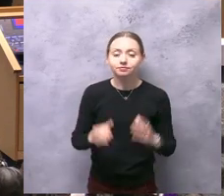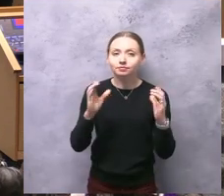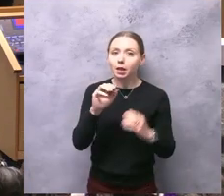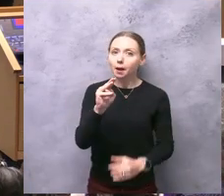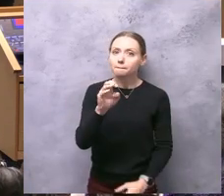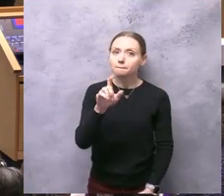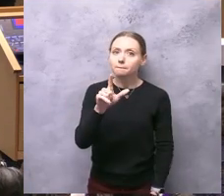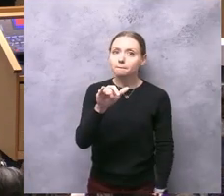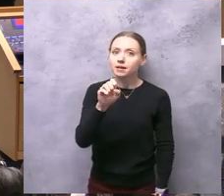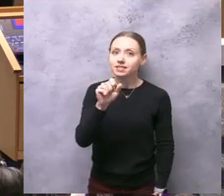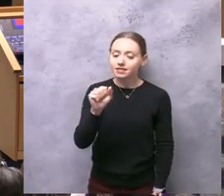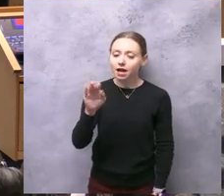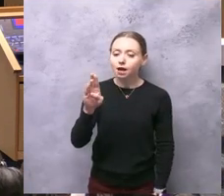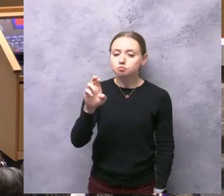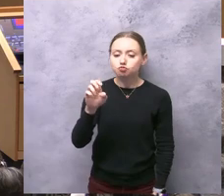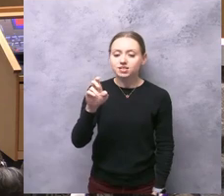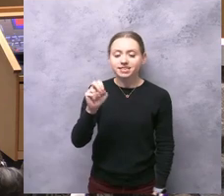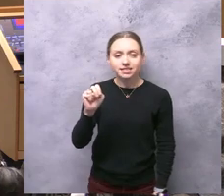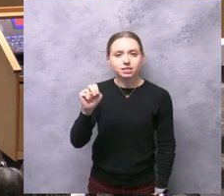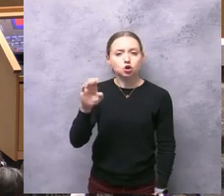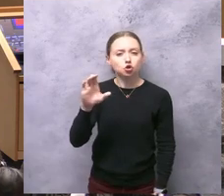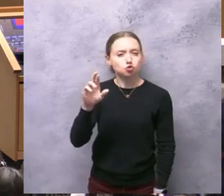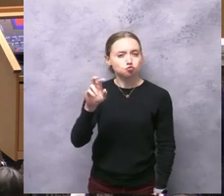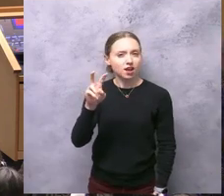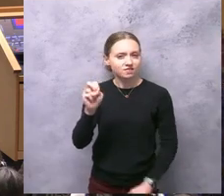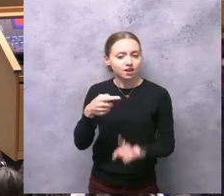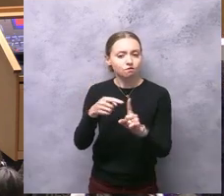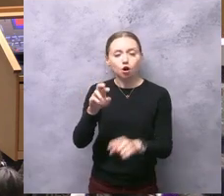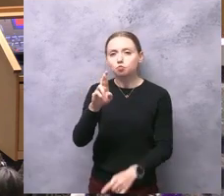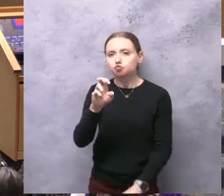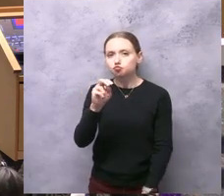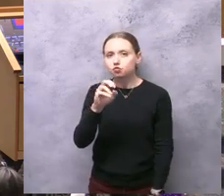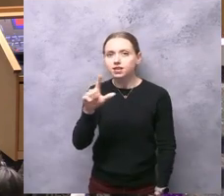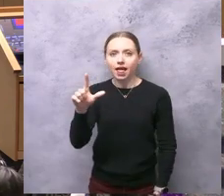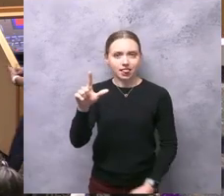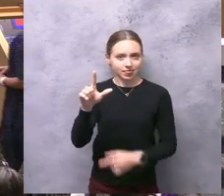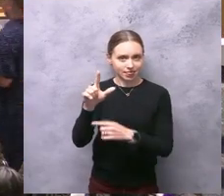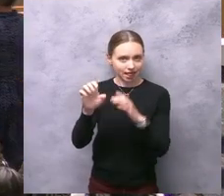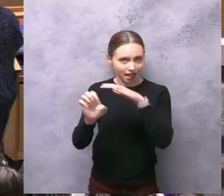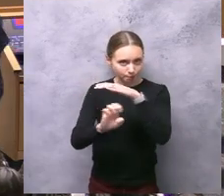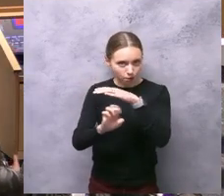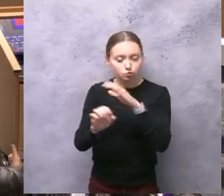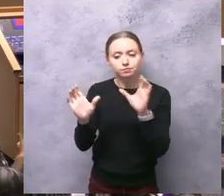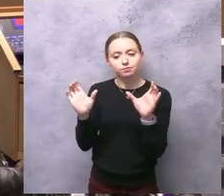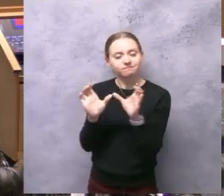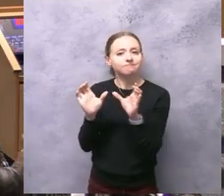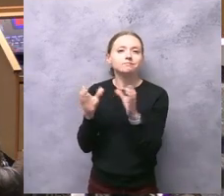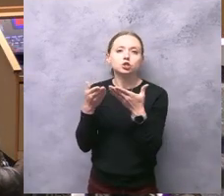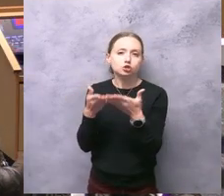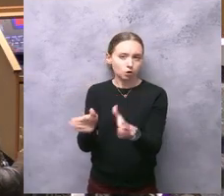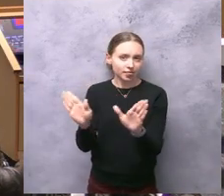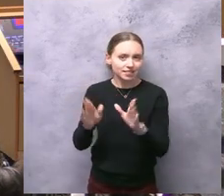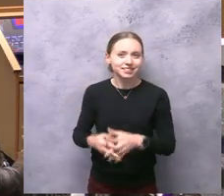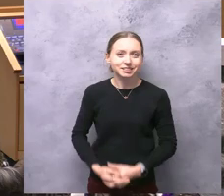Melissa Breeden Craven from Rennell Elementary, certified as a generalist.